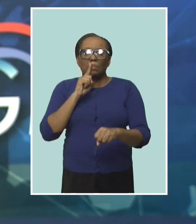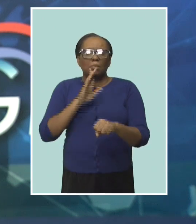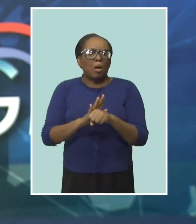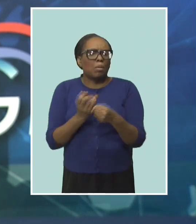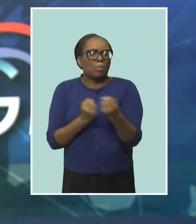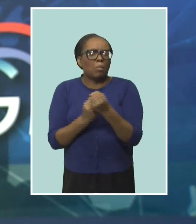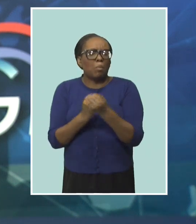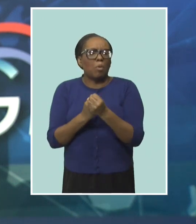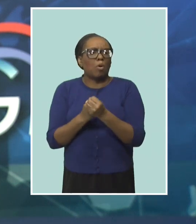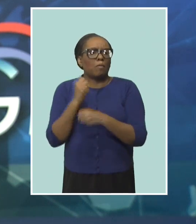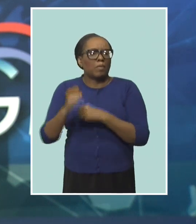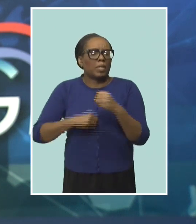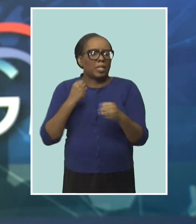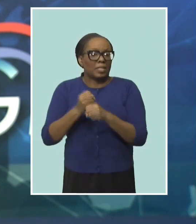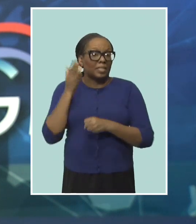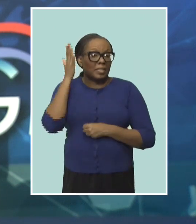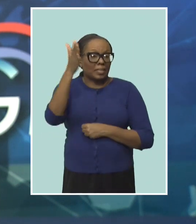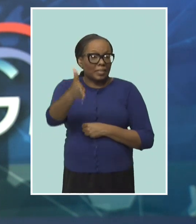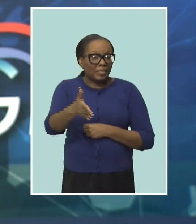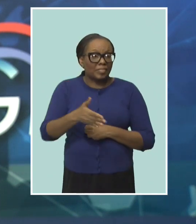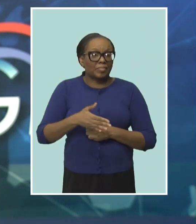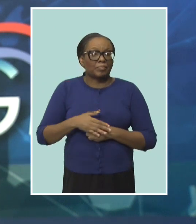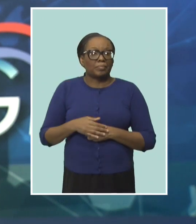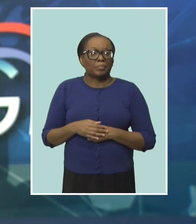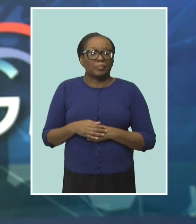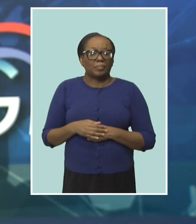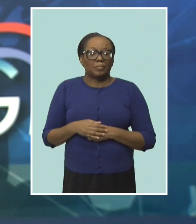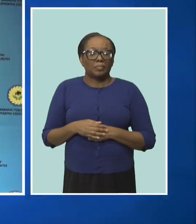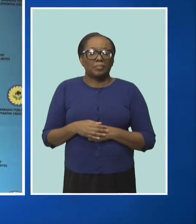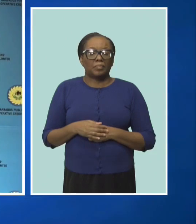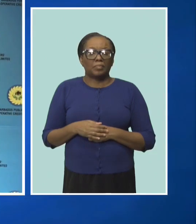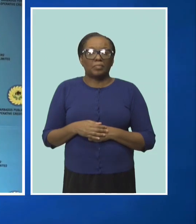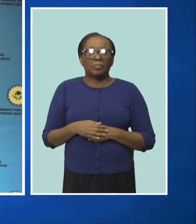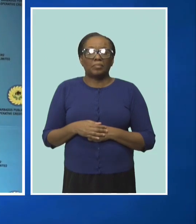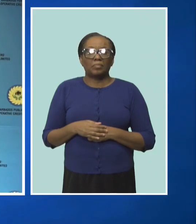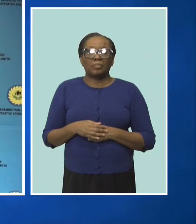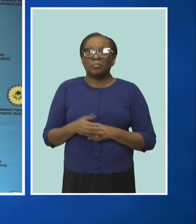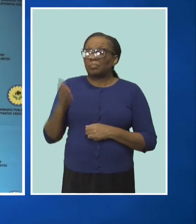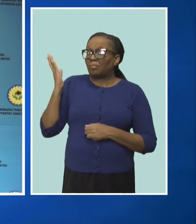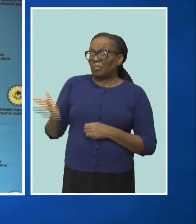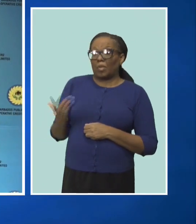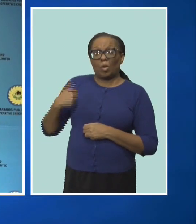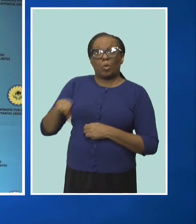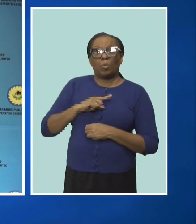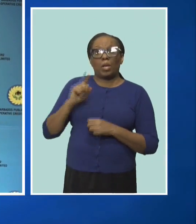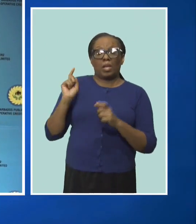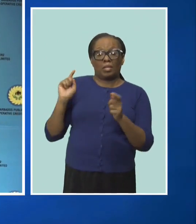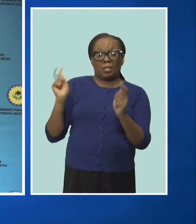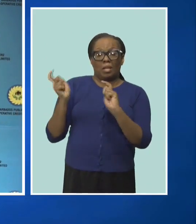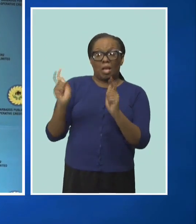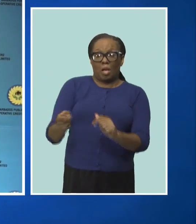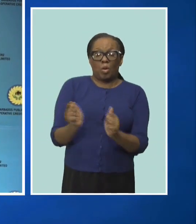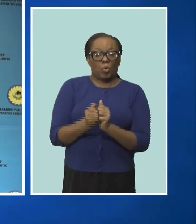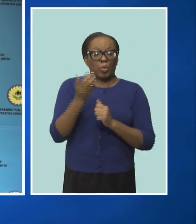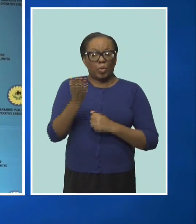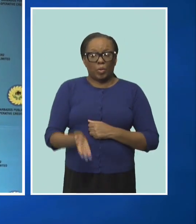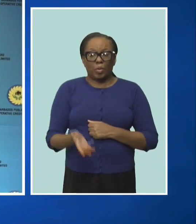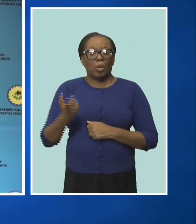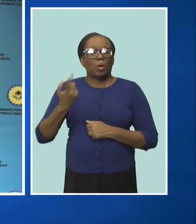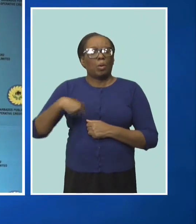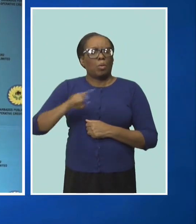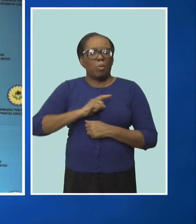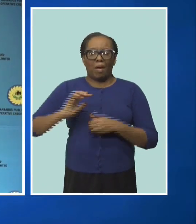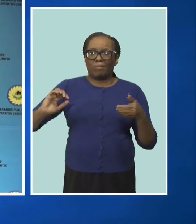and has pledged their support for years to come. We evolve with you, and we see ourselves as be a partner